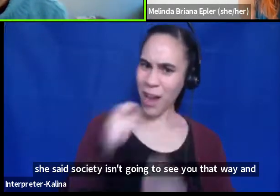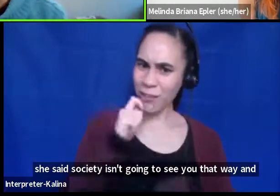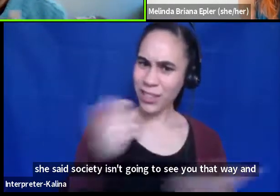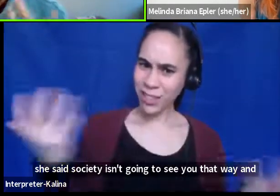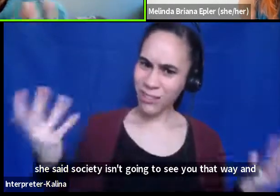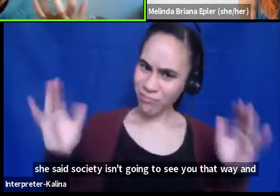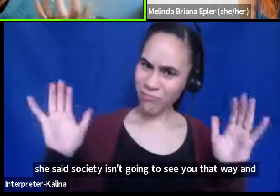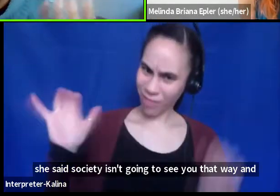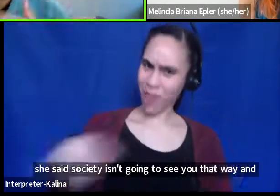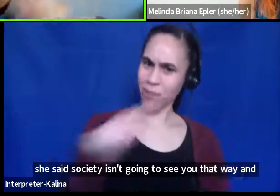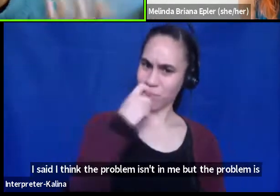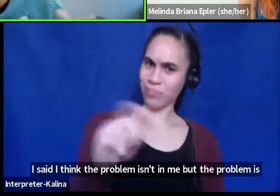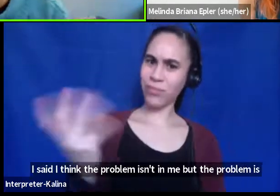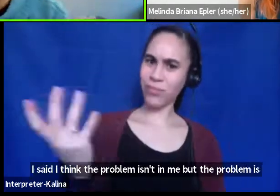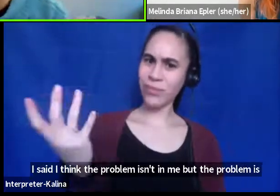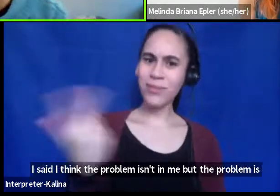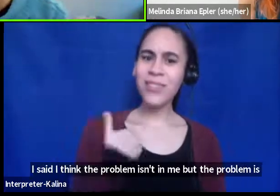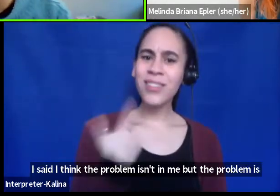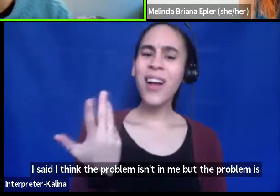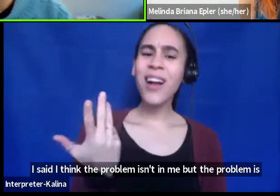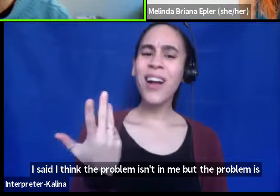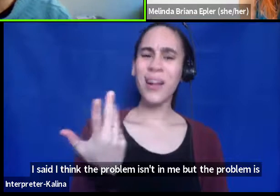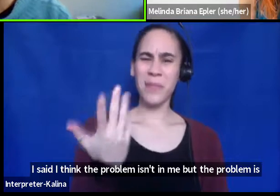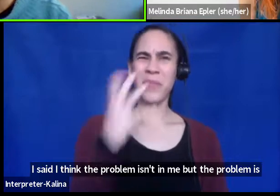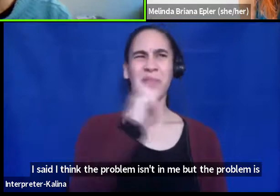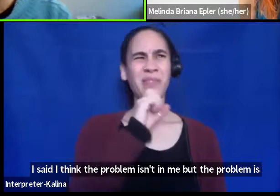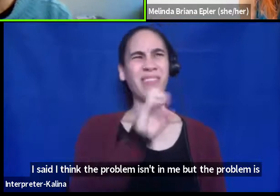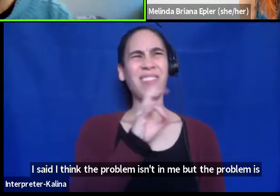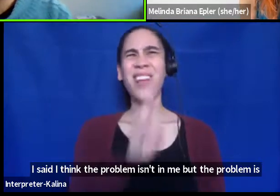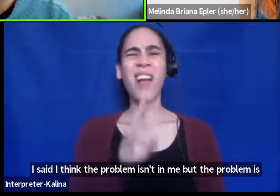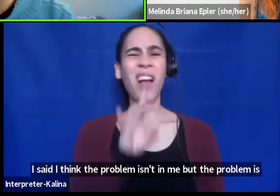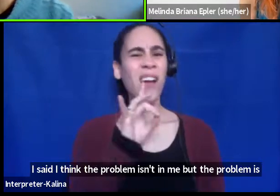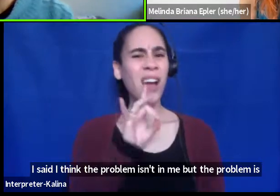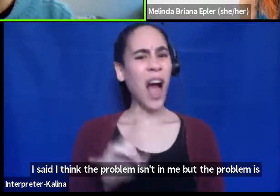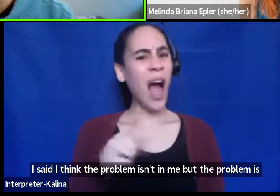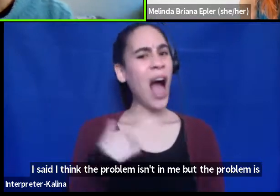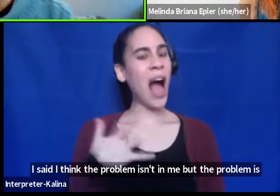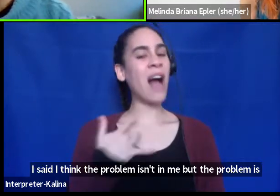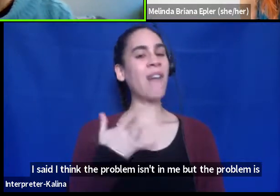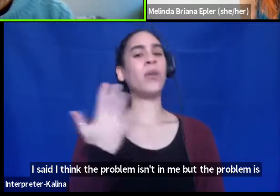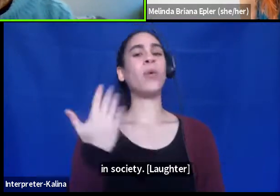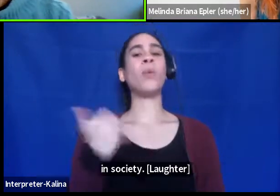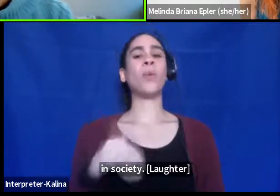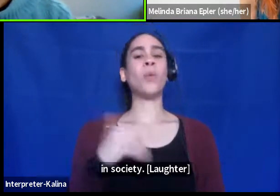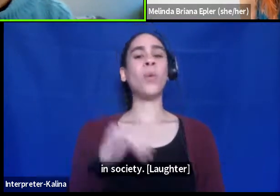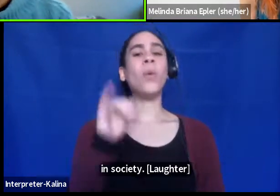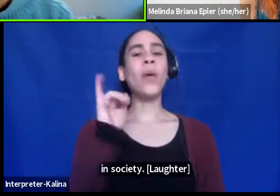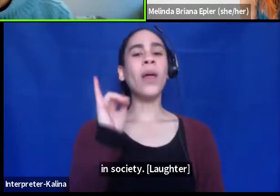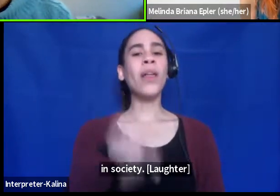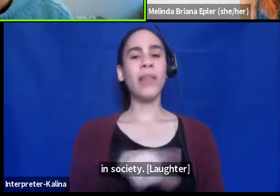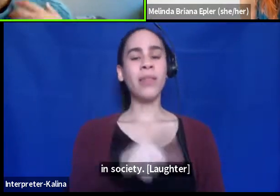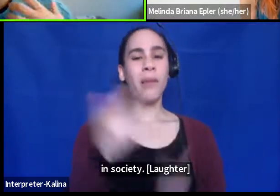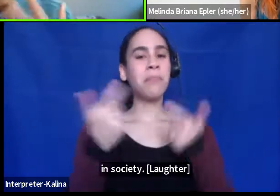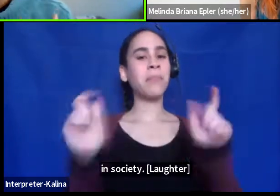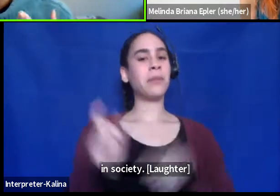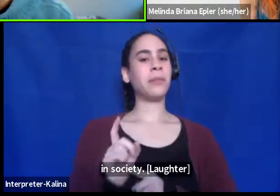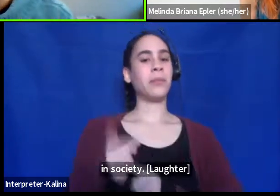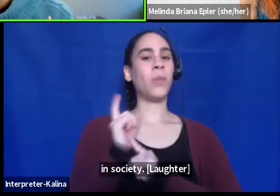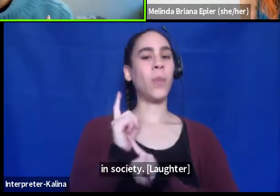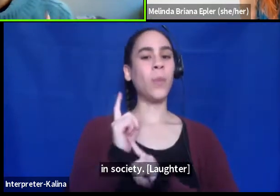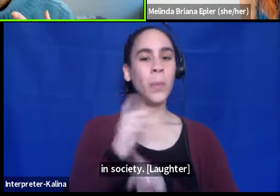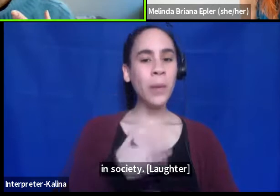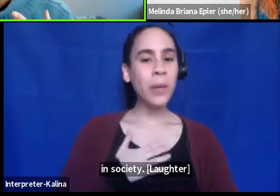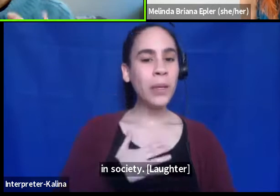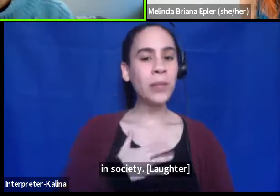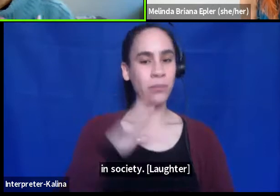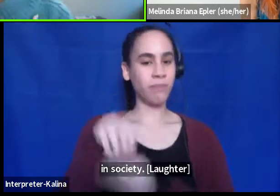I thought that at maybe, I don't know, 7 or 8 years old. And I feel like that's really been a defining feature of my work, because I do